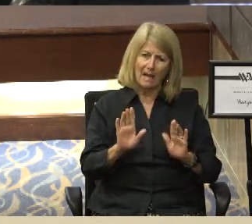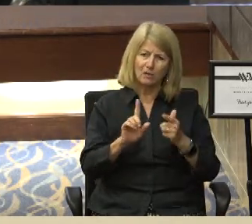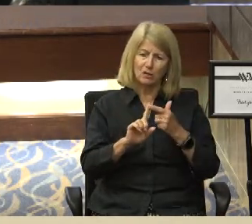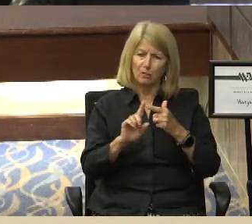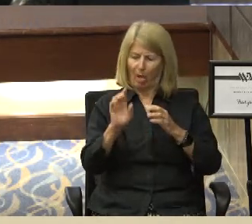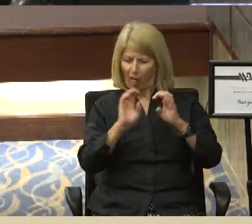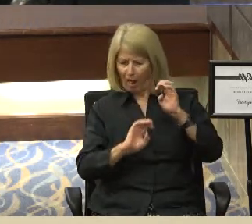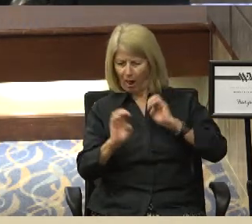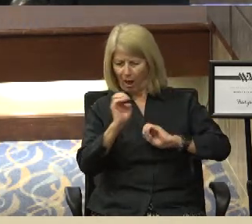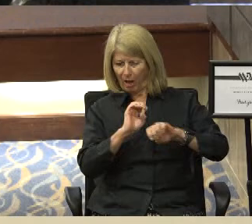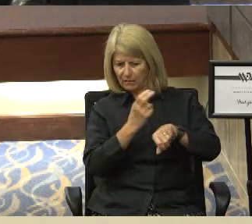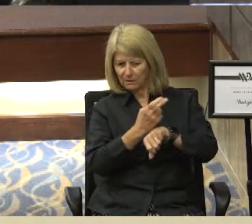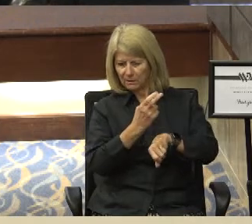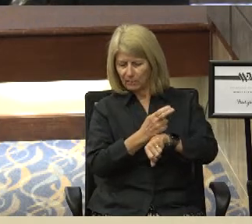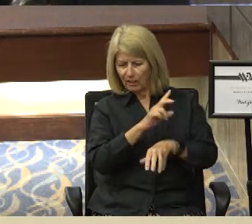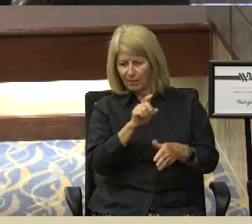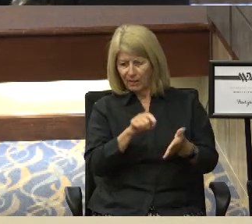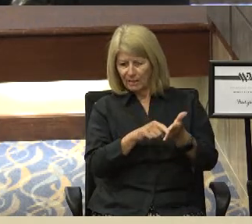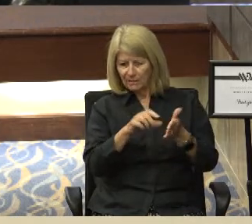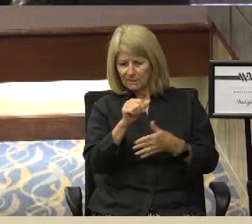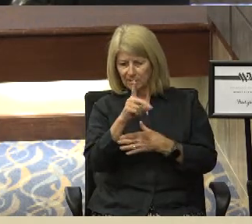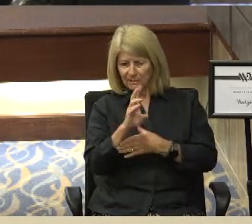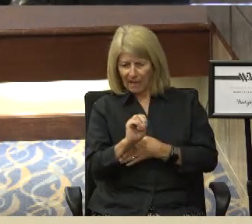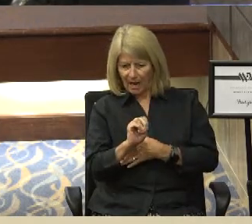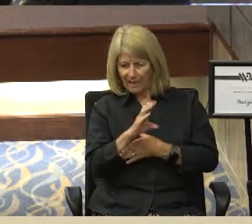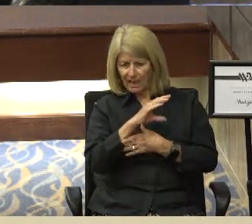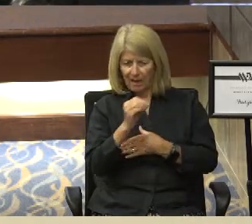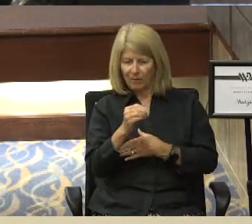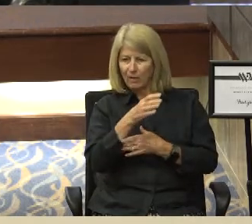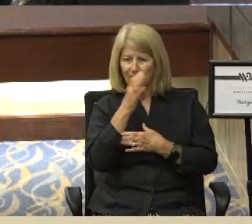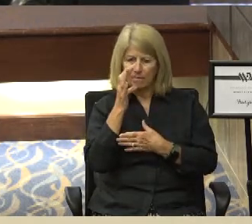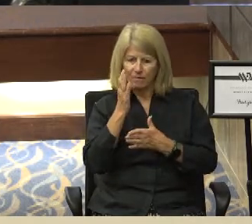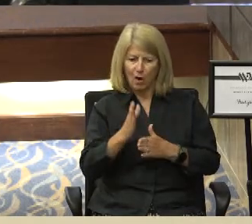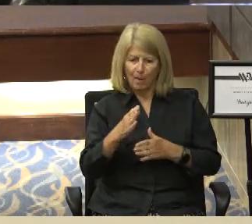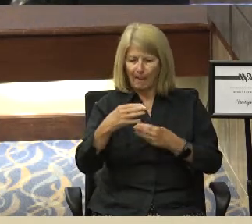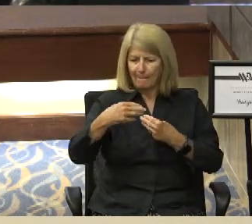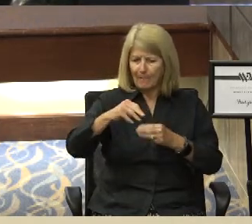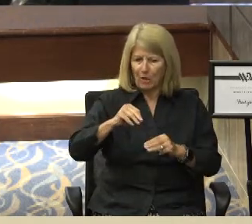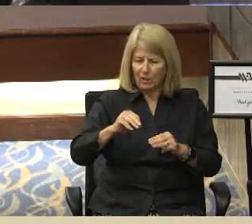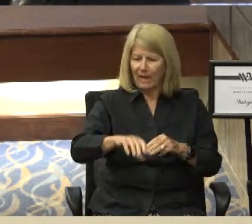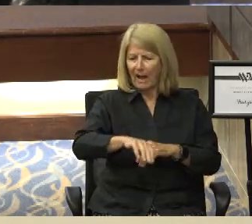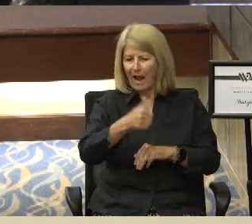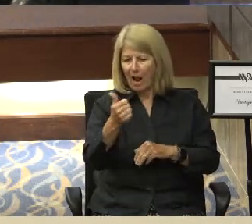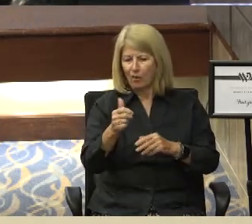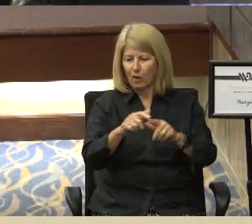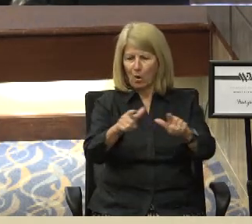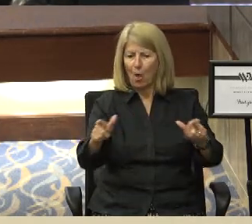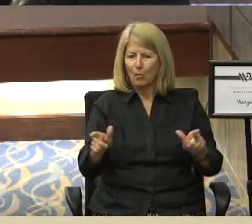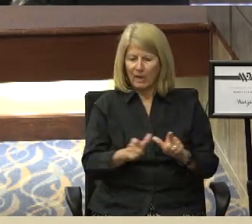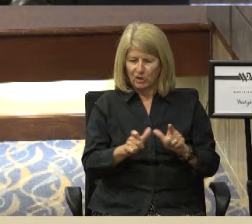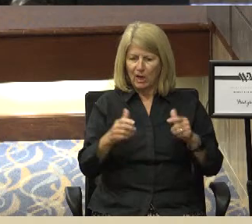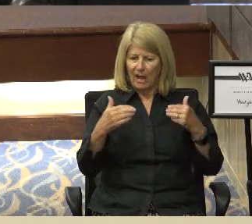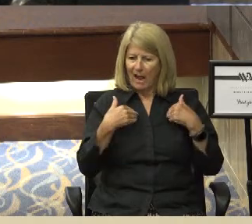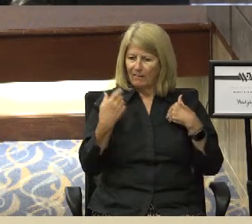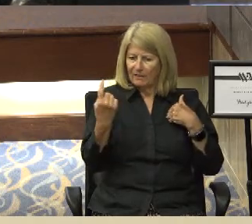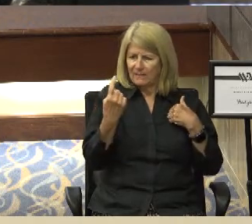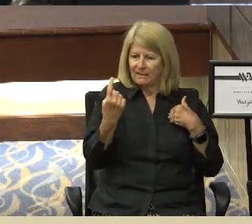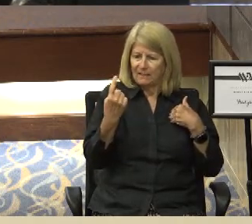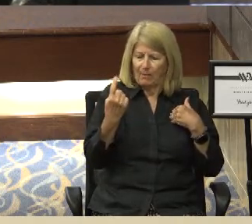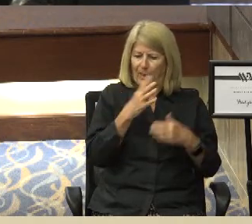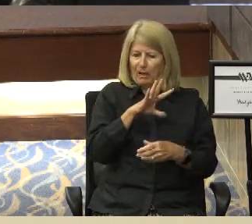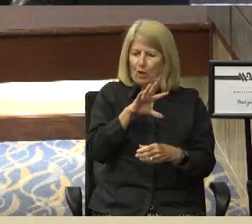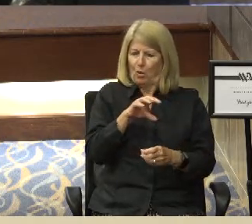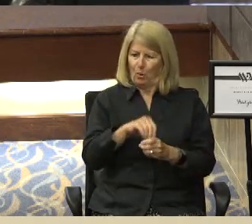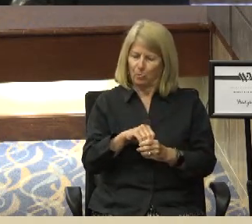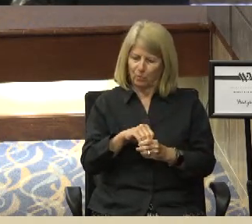the history of this particular site and at the farmers market or other locations try to have some homage or